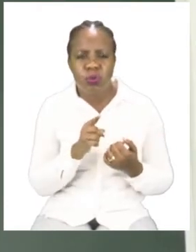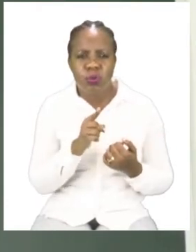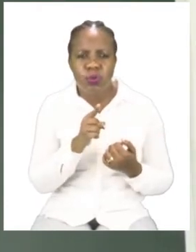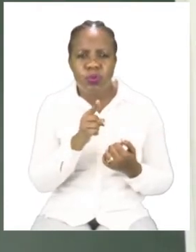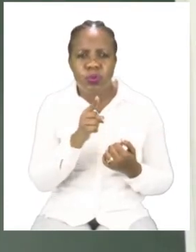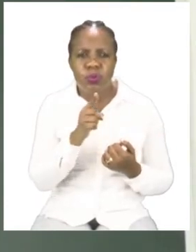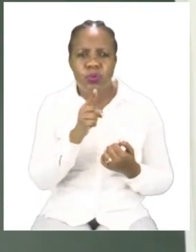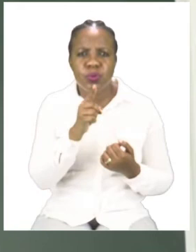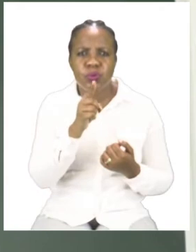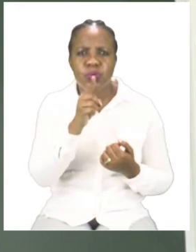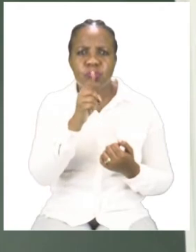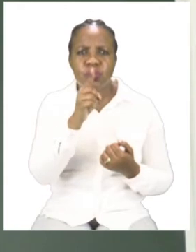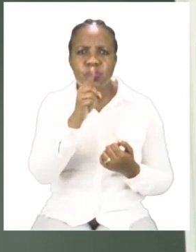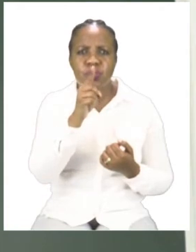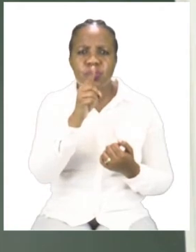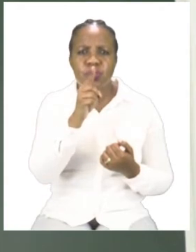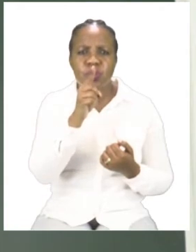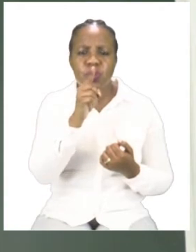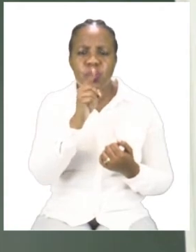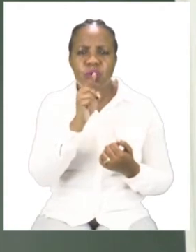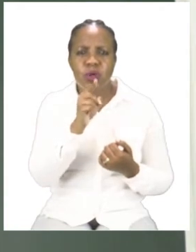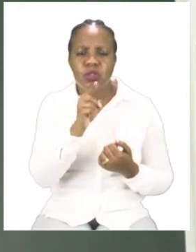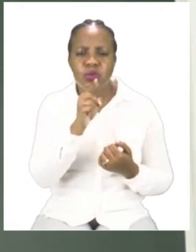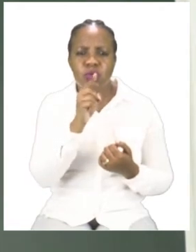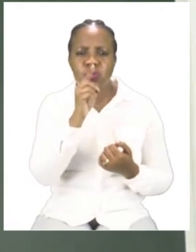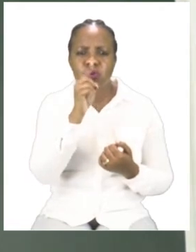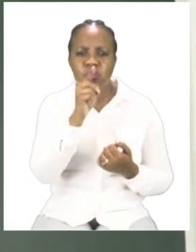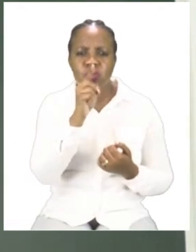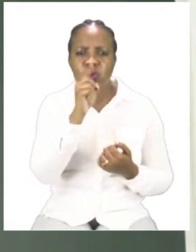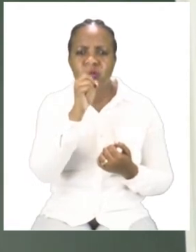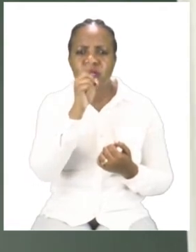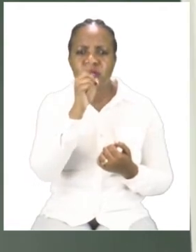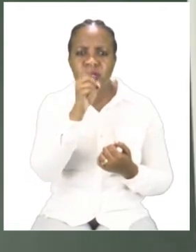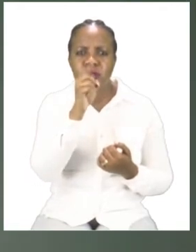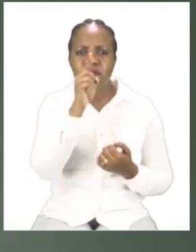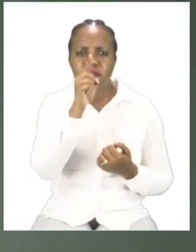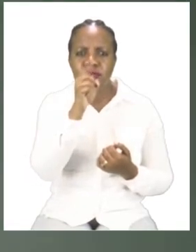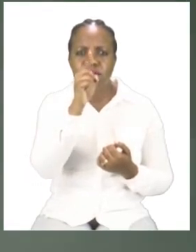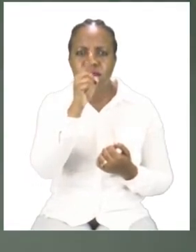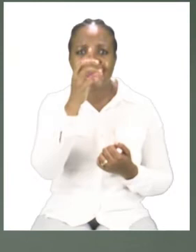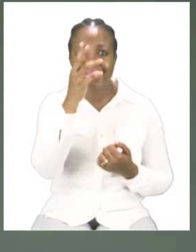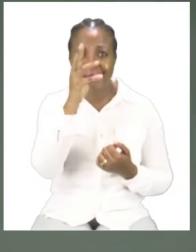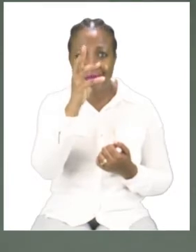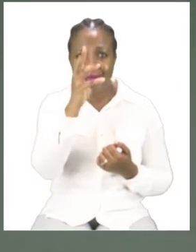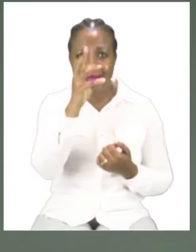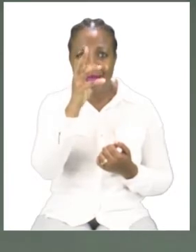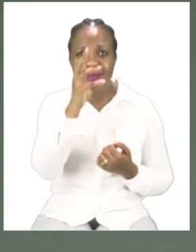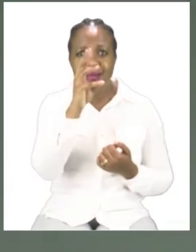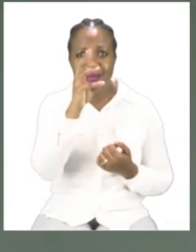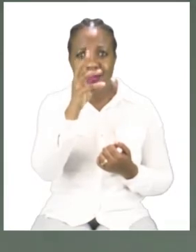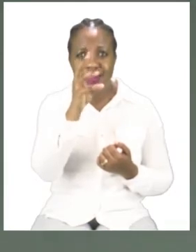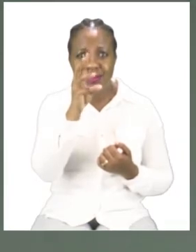circle and we're going to count our 6 boxes. 1, 2, 3, 4,